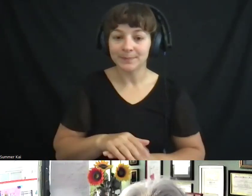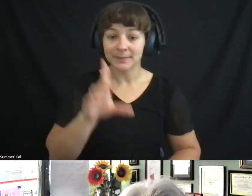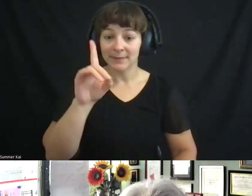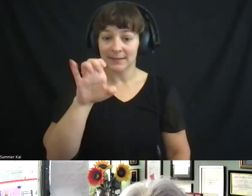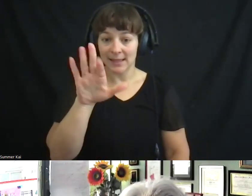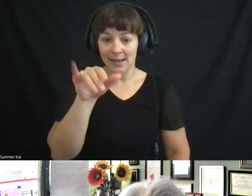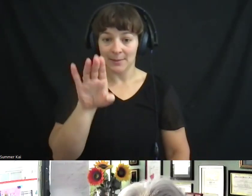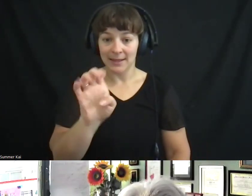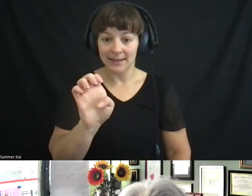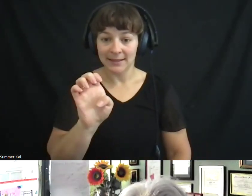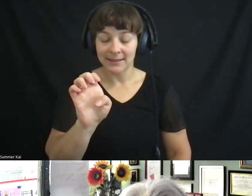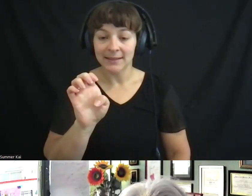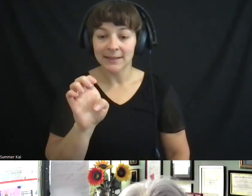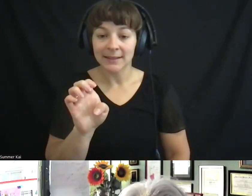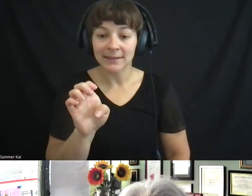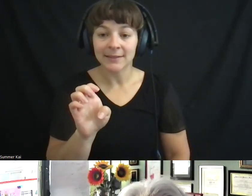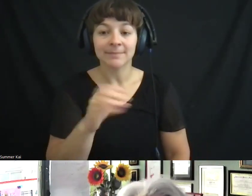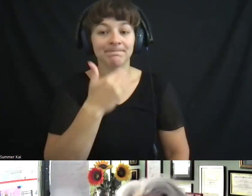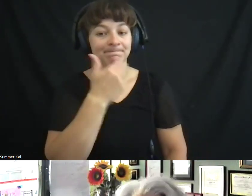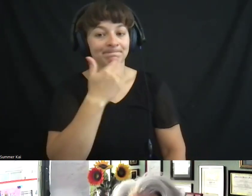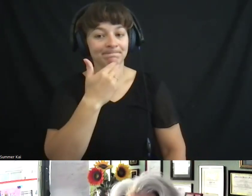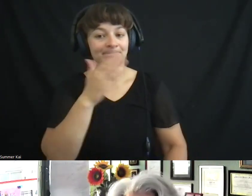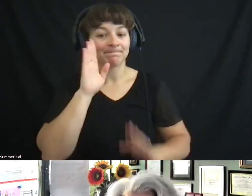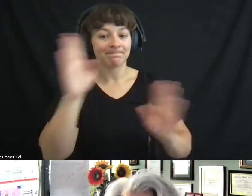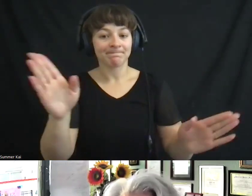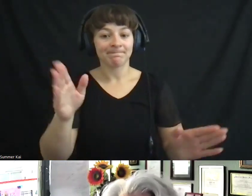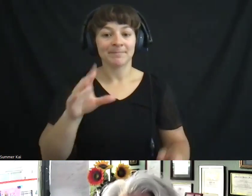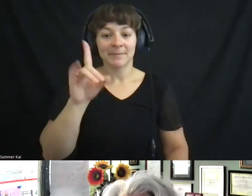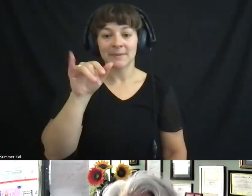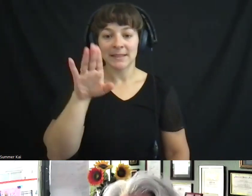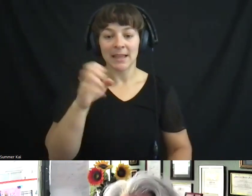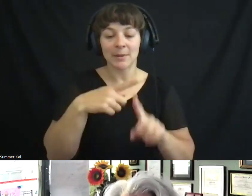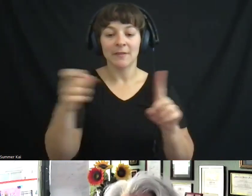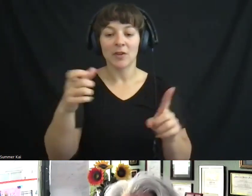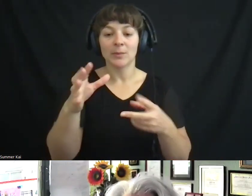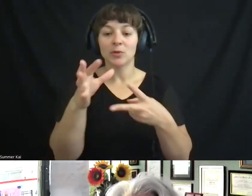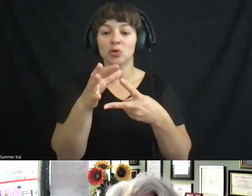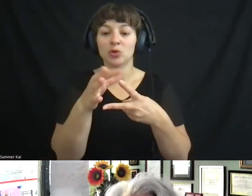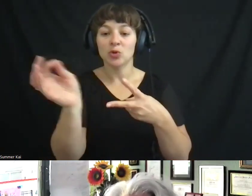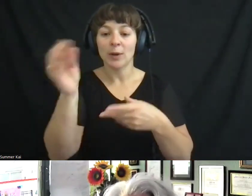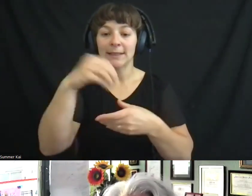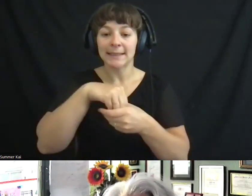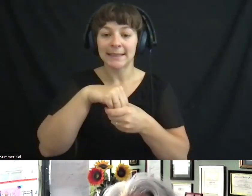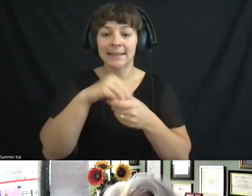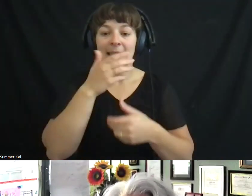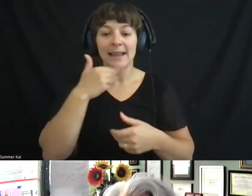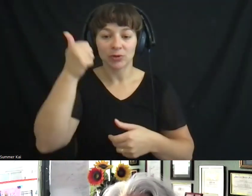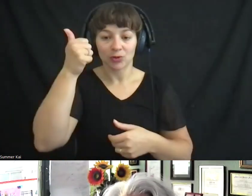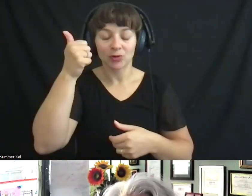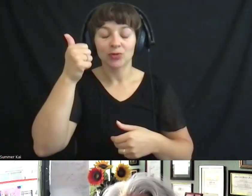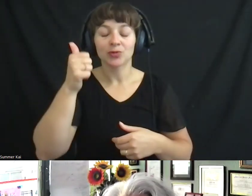Go ahead, Debbie. Great, thank you. Hi, everybody. Debbie Toth again from Choice and Aging. I just wanted